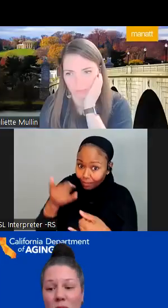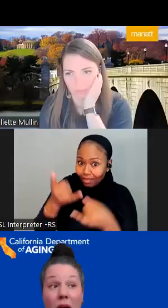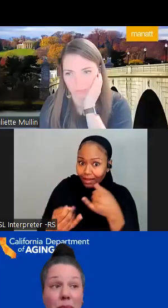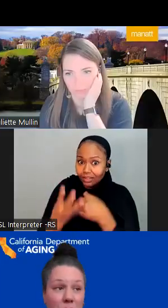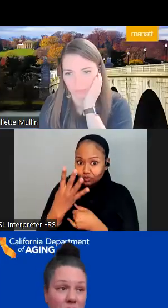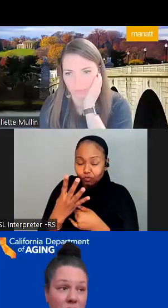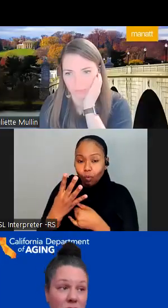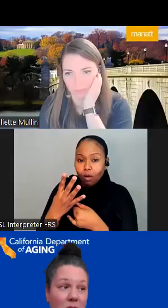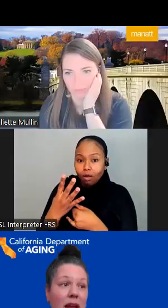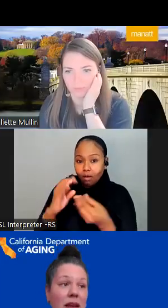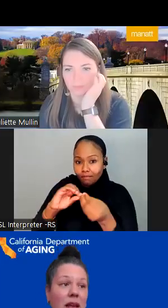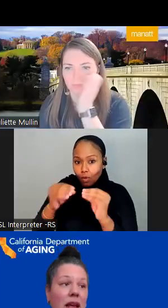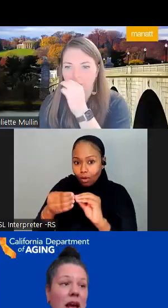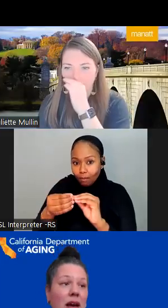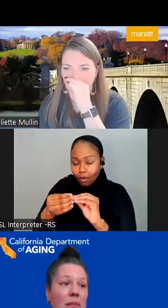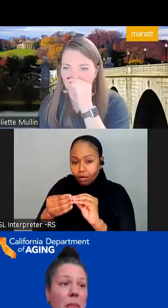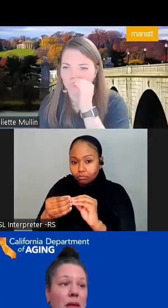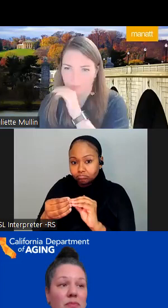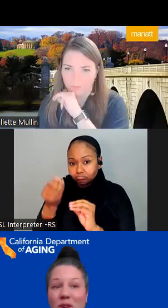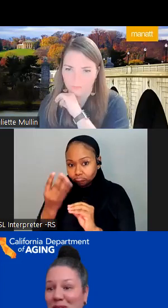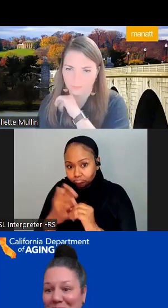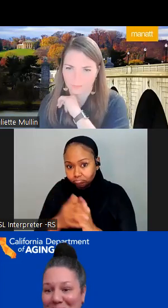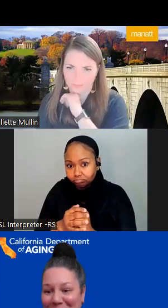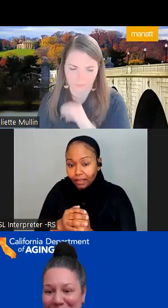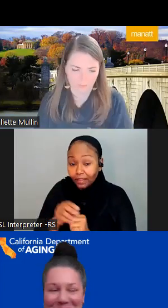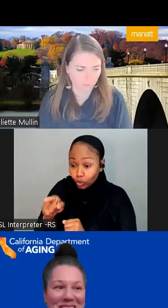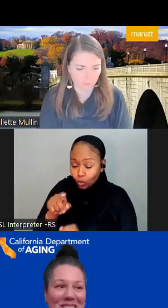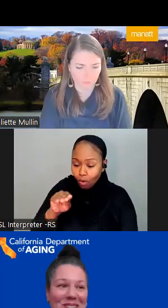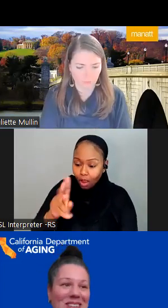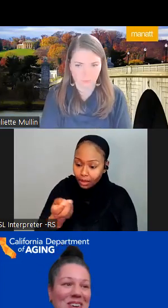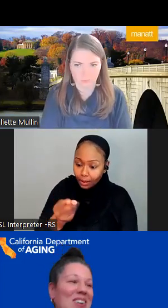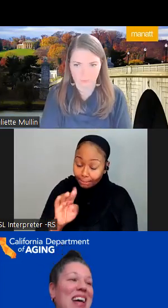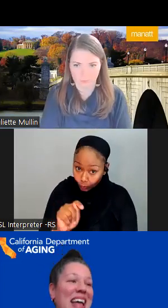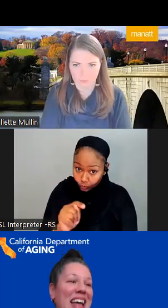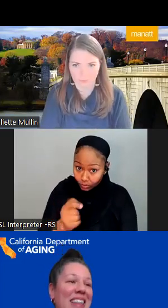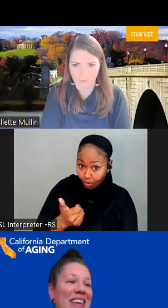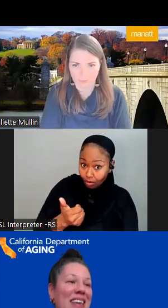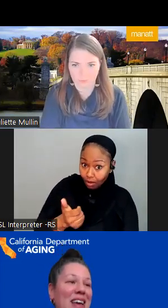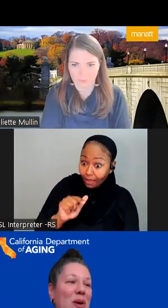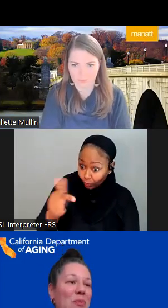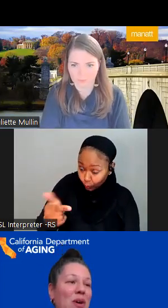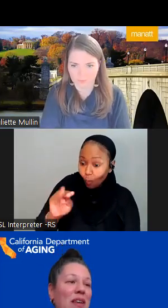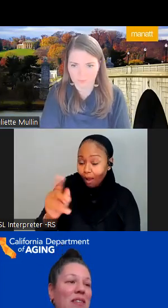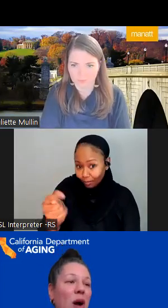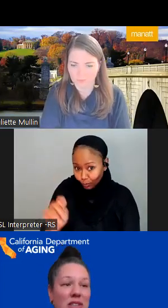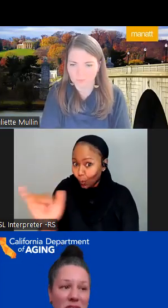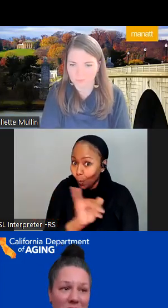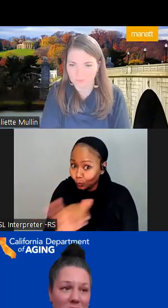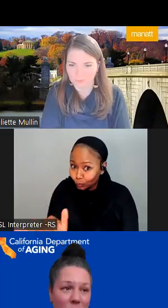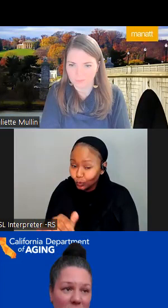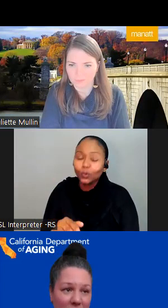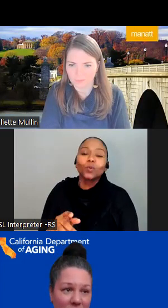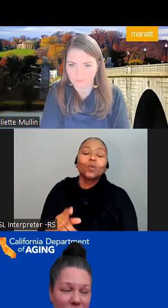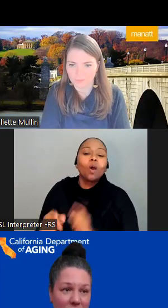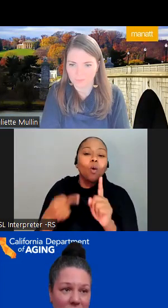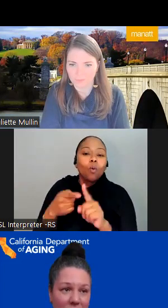then we'll unmute your line. And then you'll also have to unmute yourself as well. And then when comments are done and